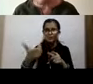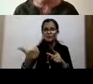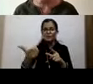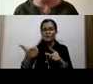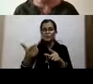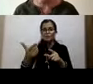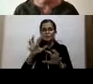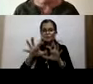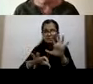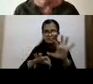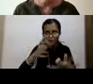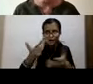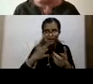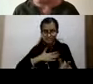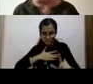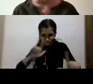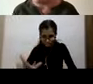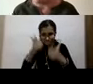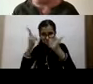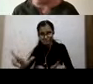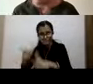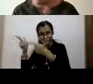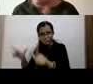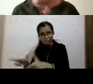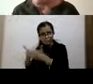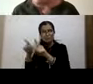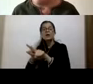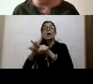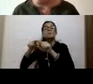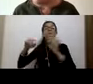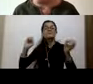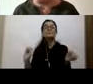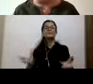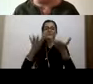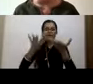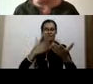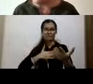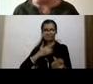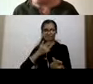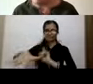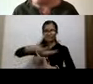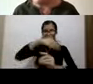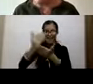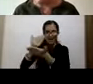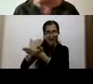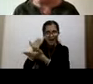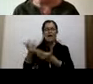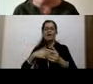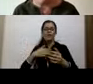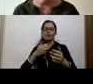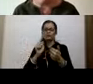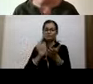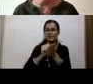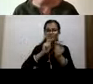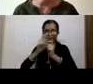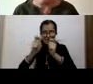the meadow where you see the trees was the inauguration of the reserve. And we had about 100 people there with media and forest